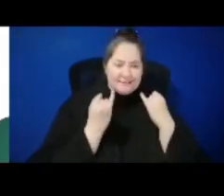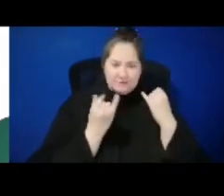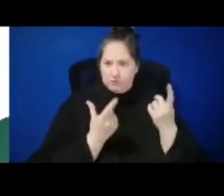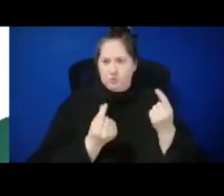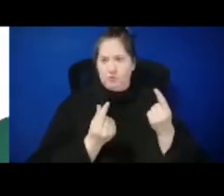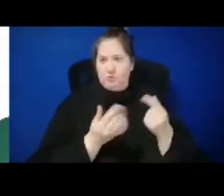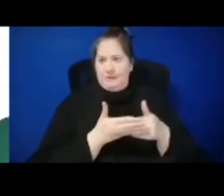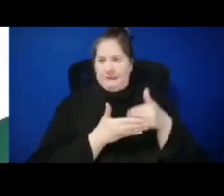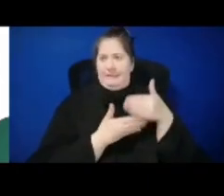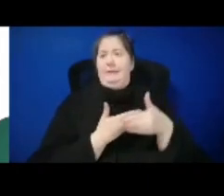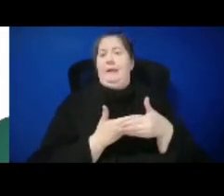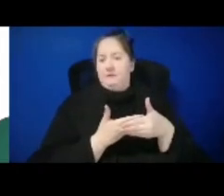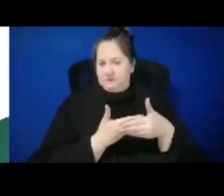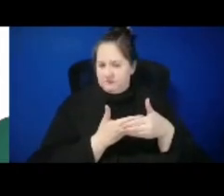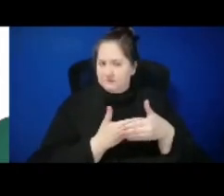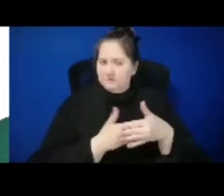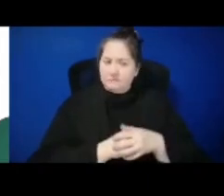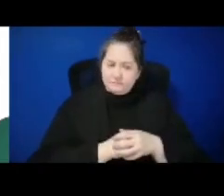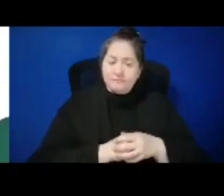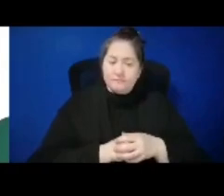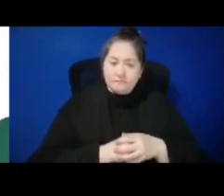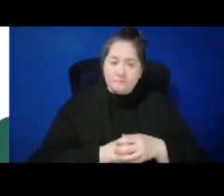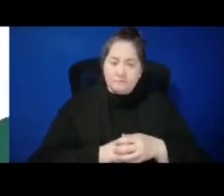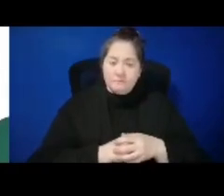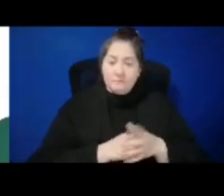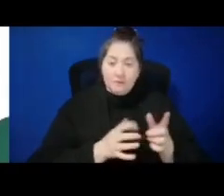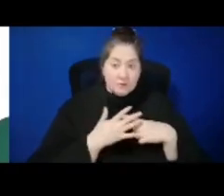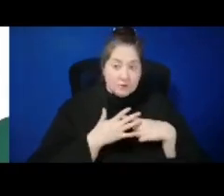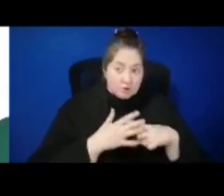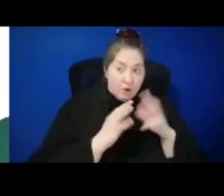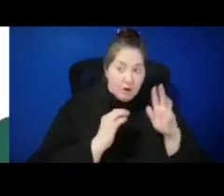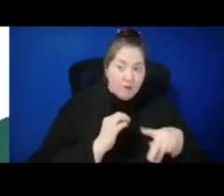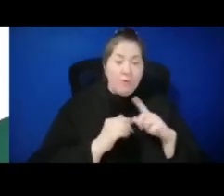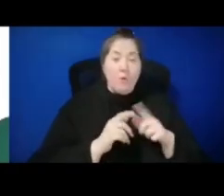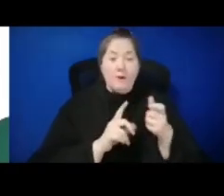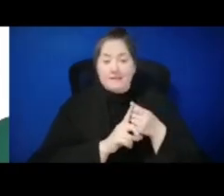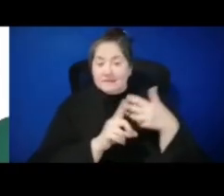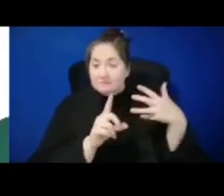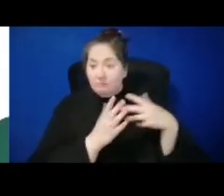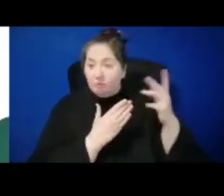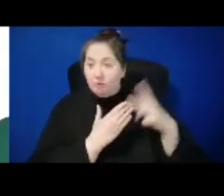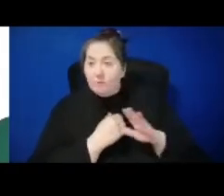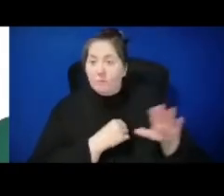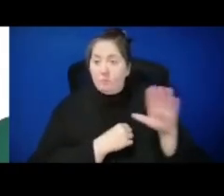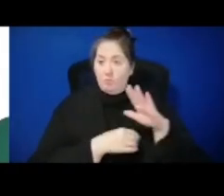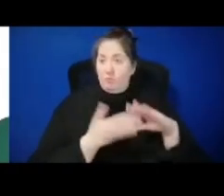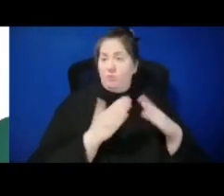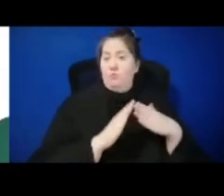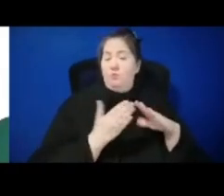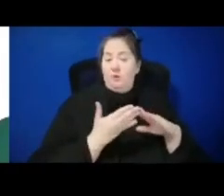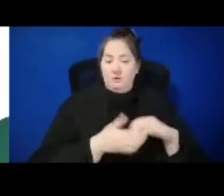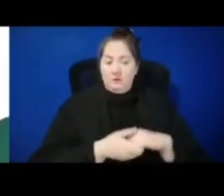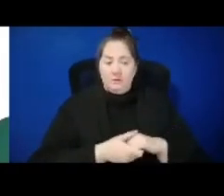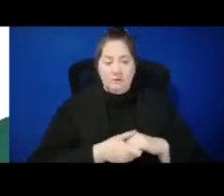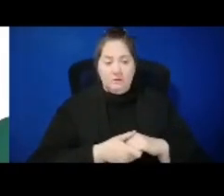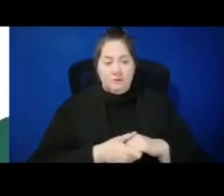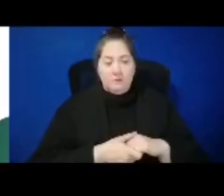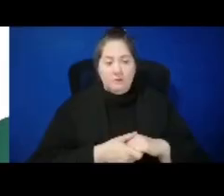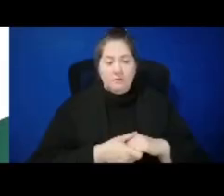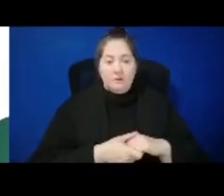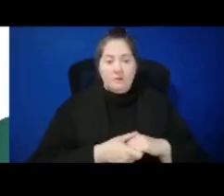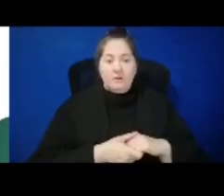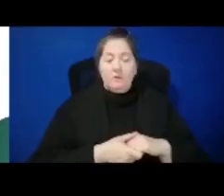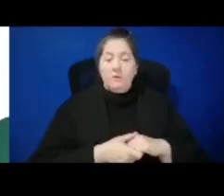steps are for getting additional support to start up or even expand a program in your community. And I have to give